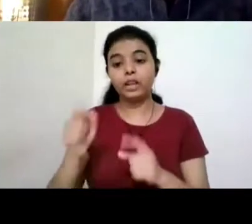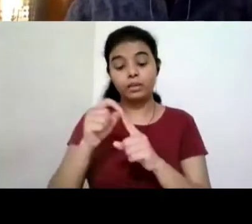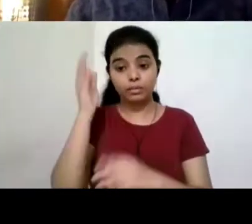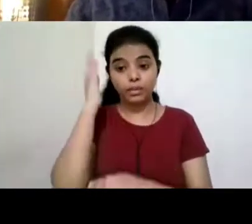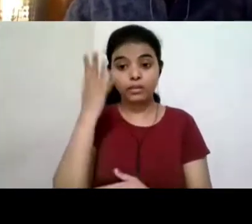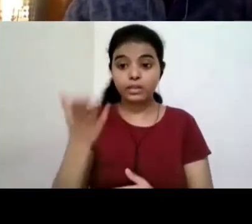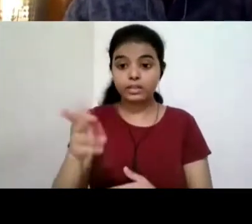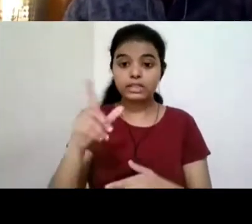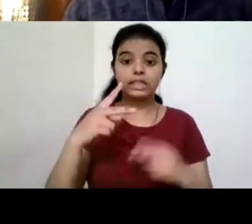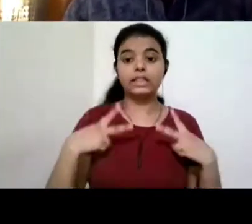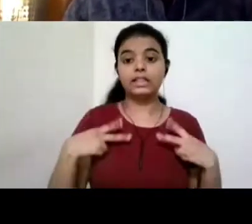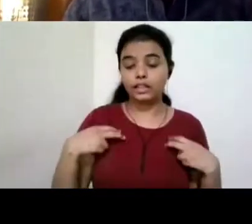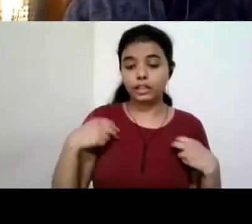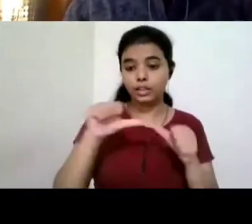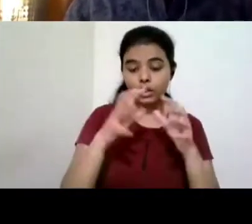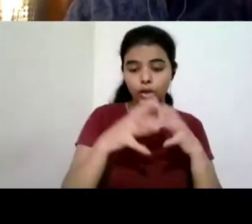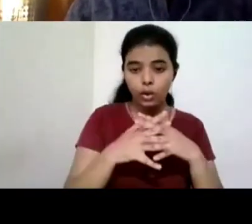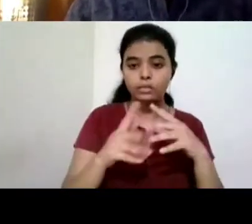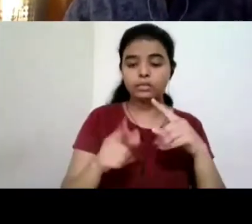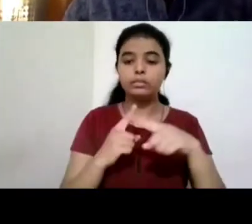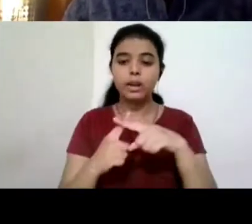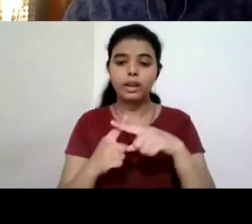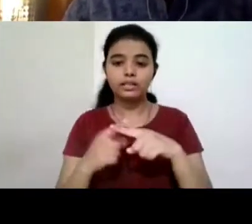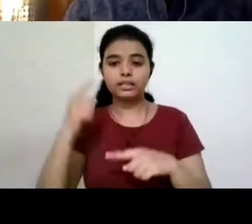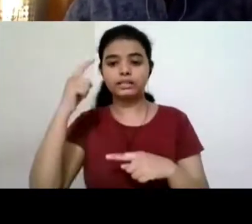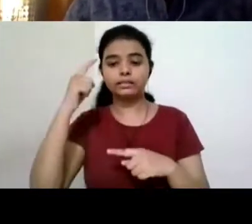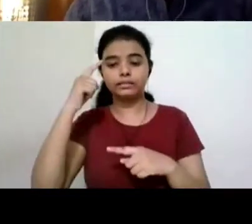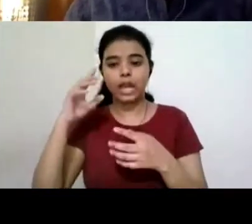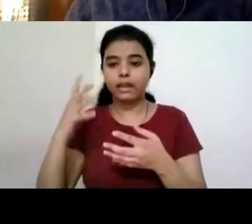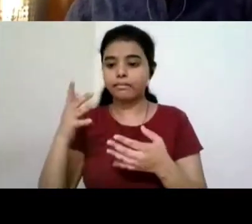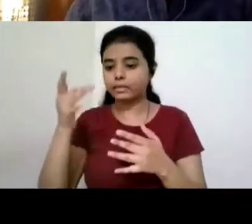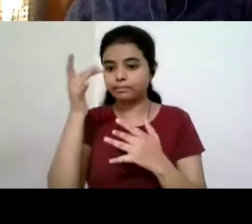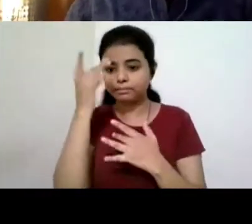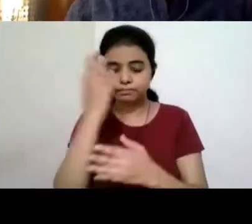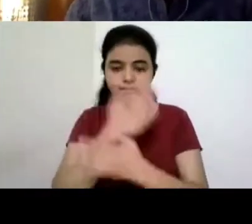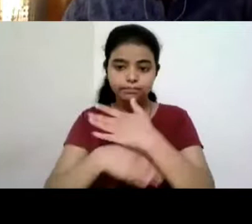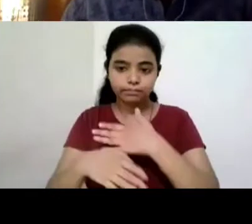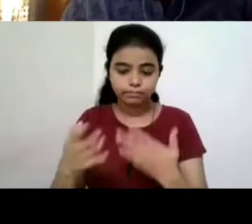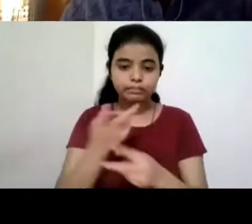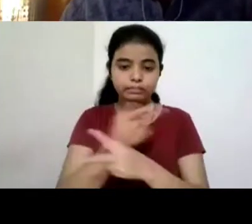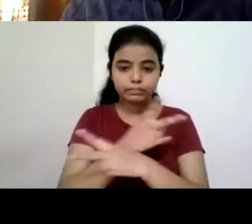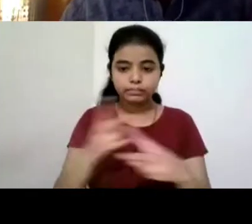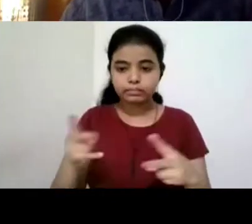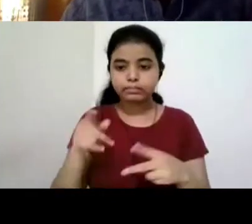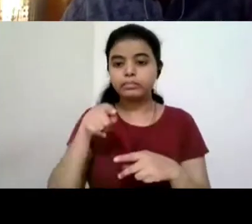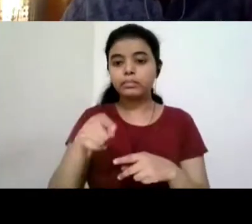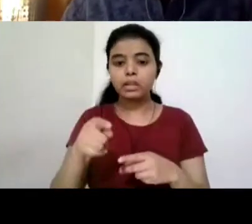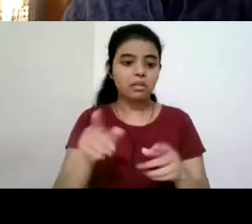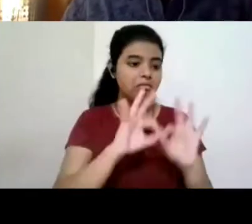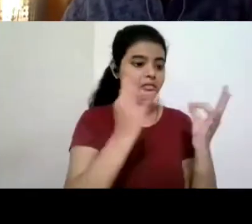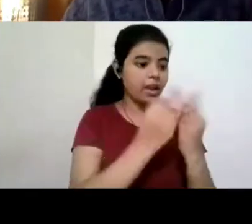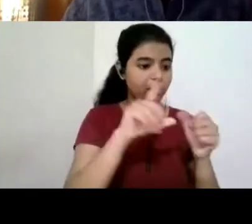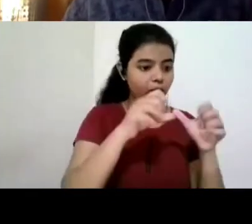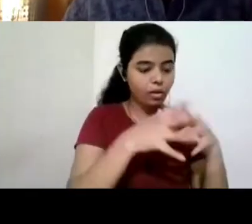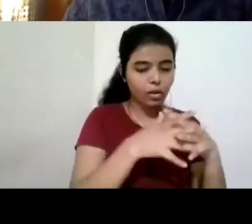Legal Order and Mental Disorder and a number of edited collections on issues ranging from family law